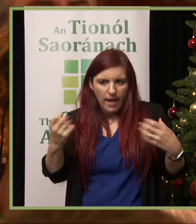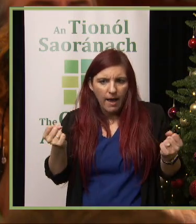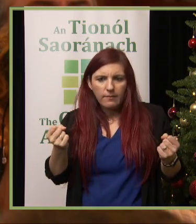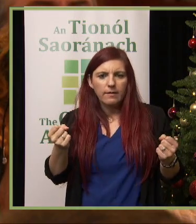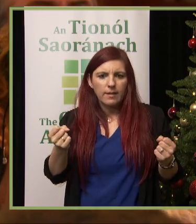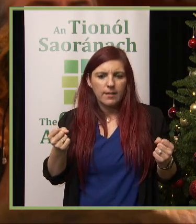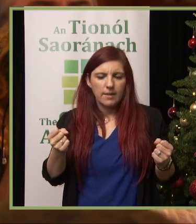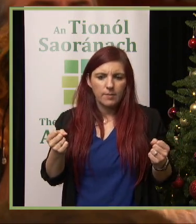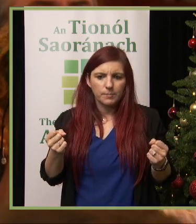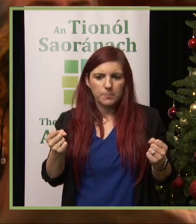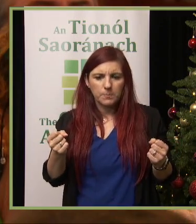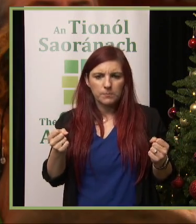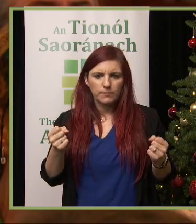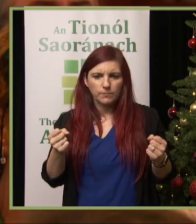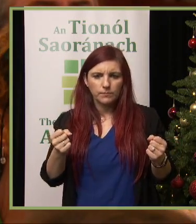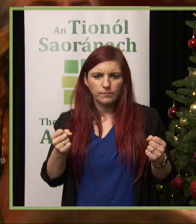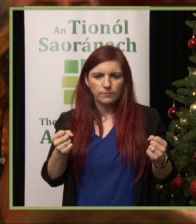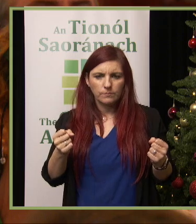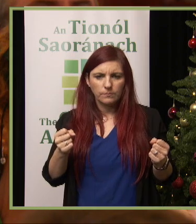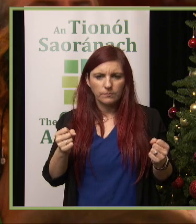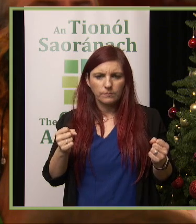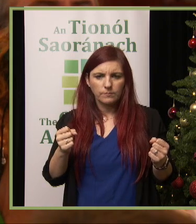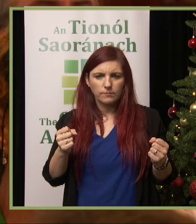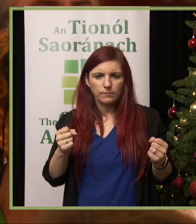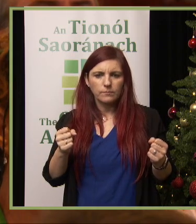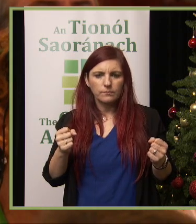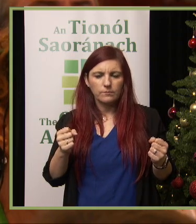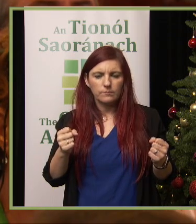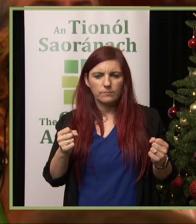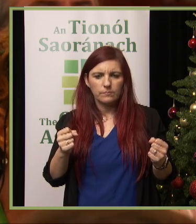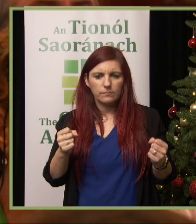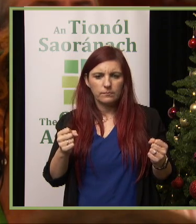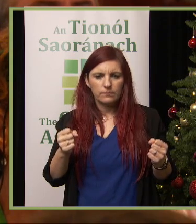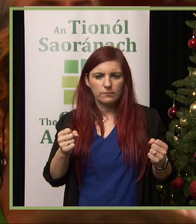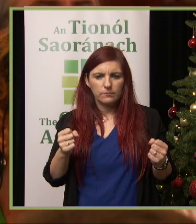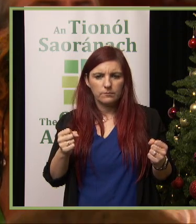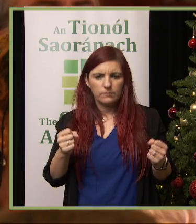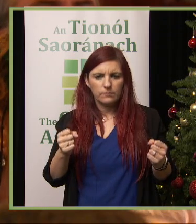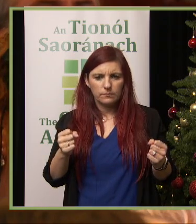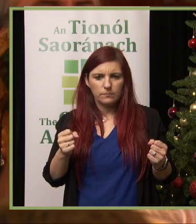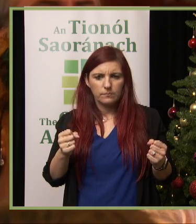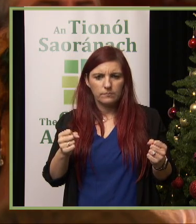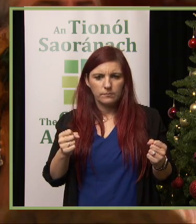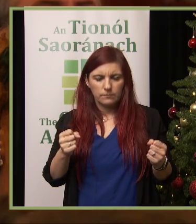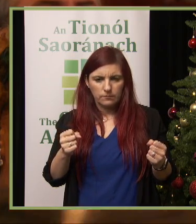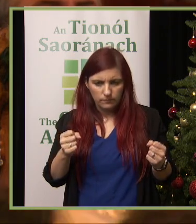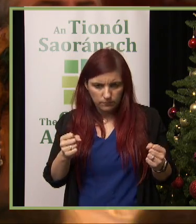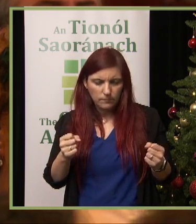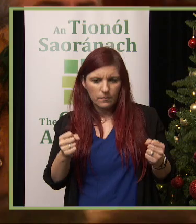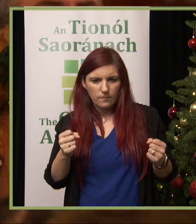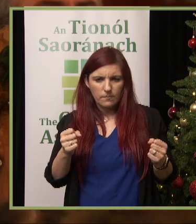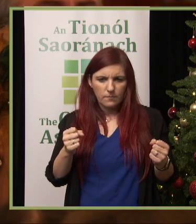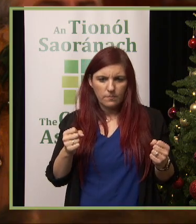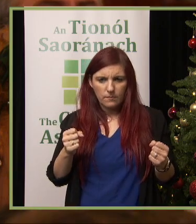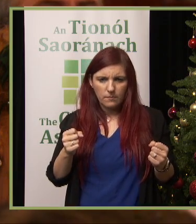say, the state must, in addition to recent developments on judicial, environmental and planning